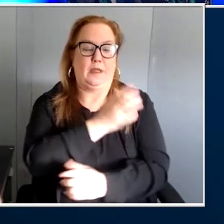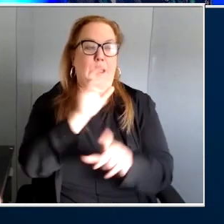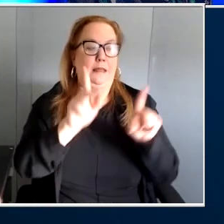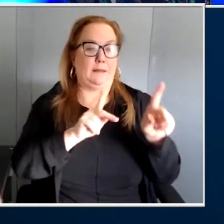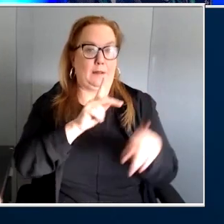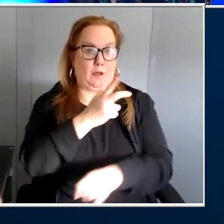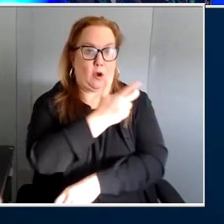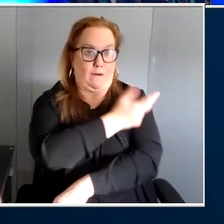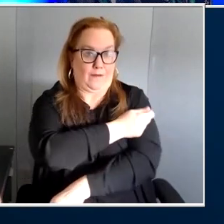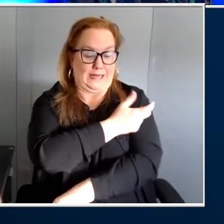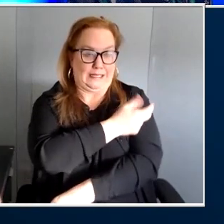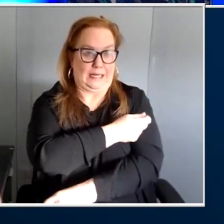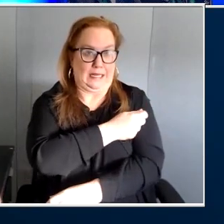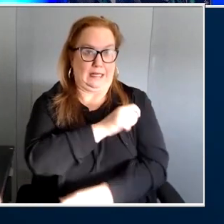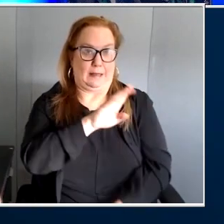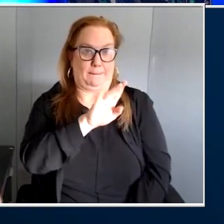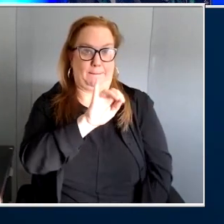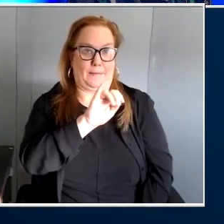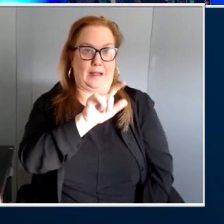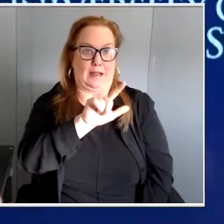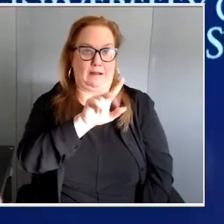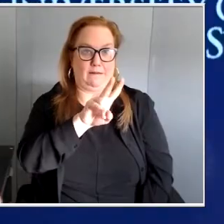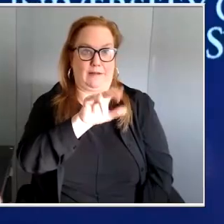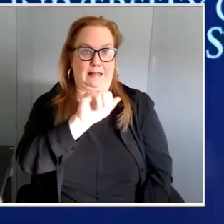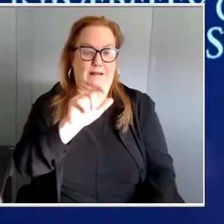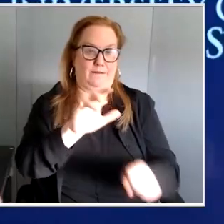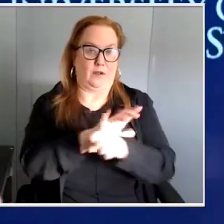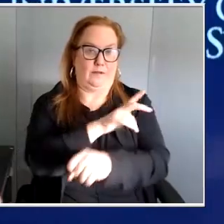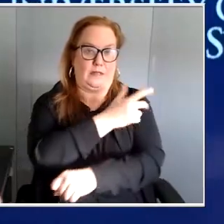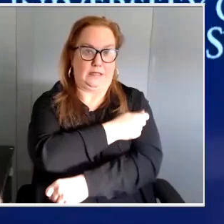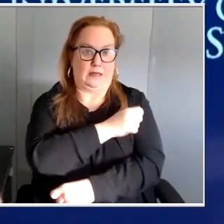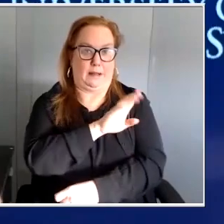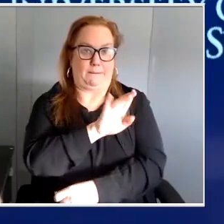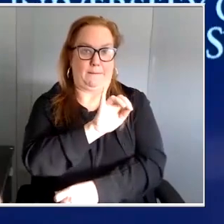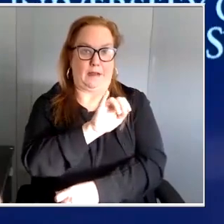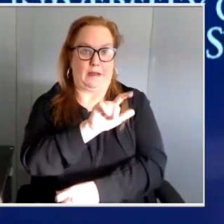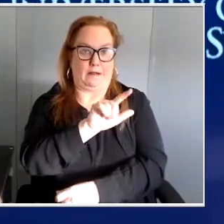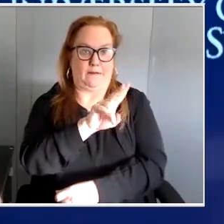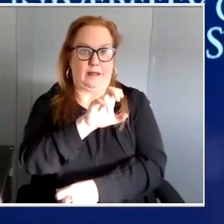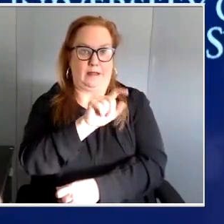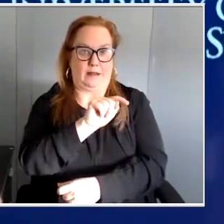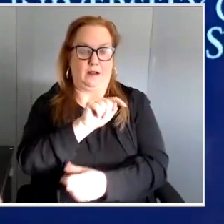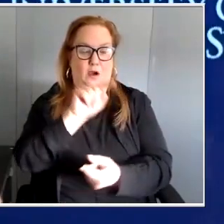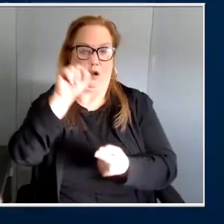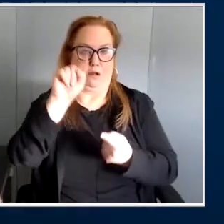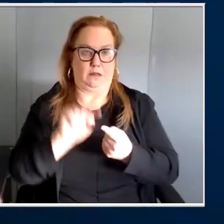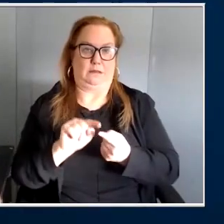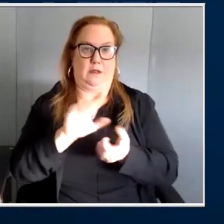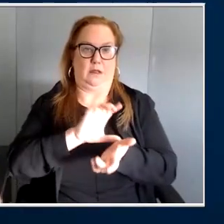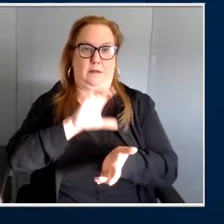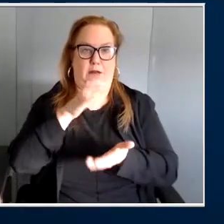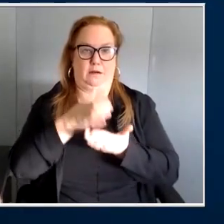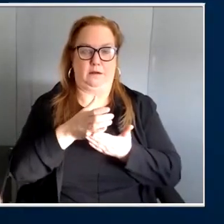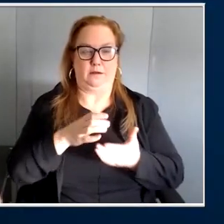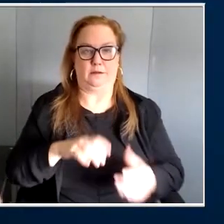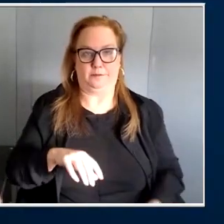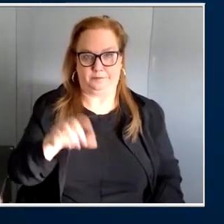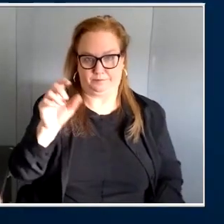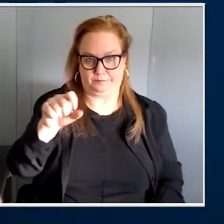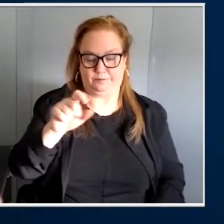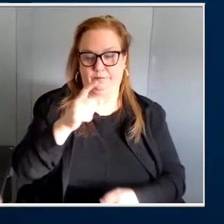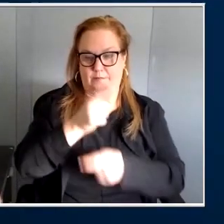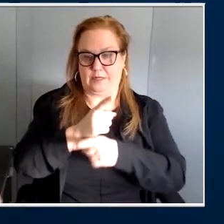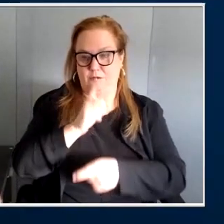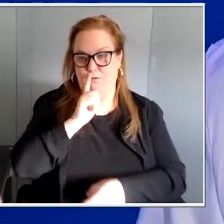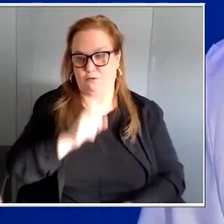vaccinated and have had the bivalent, fully vaccinated and had bivalent, are vanishingly small in our hospital, Hawk. Yeah, that's exactly true.